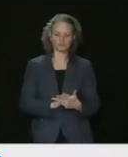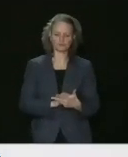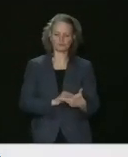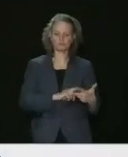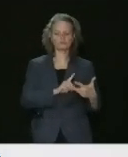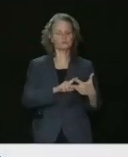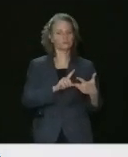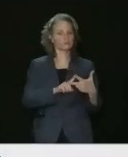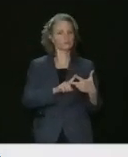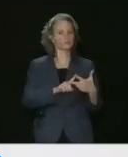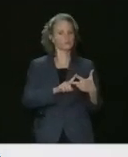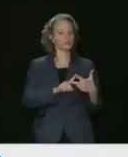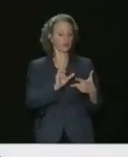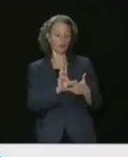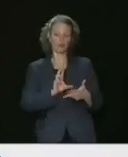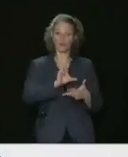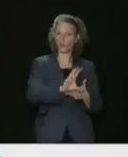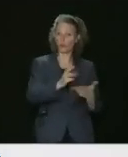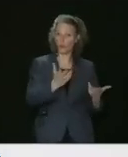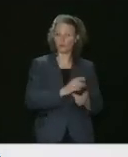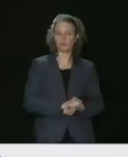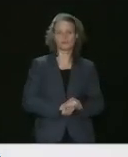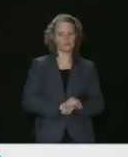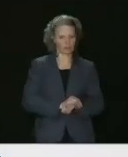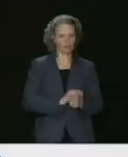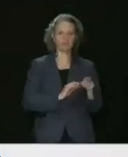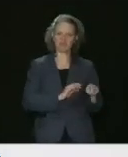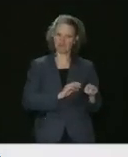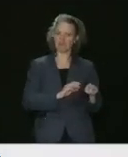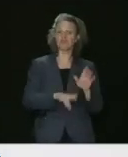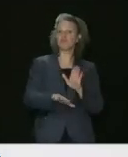investissons aujourd'hui, we're investing in today,